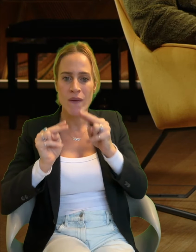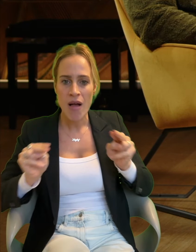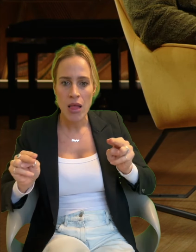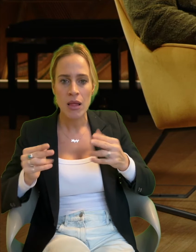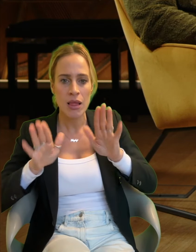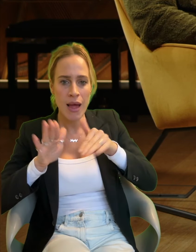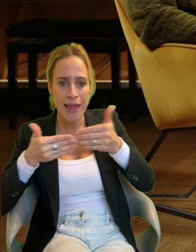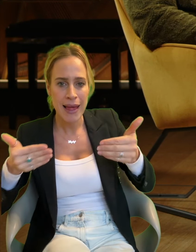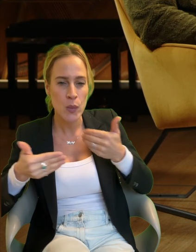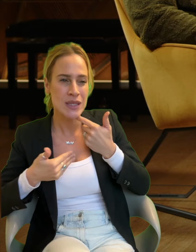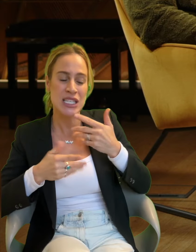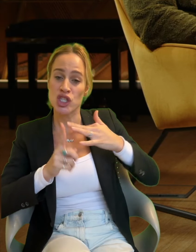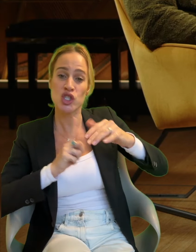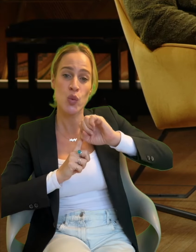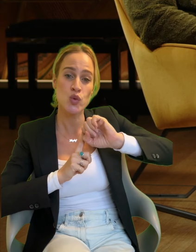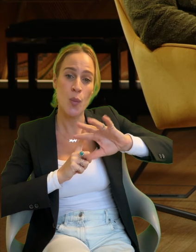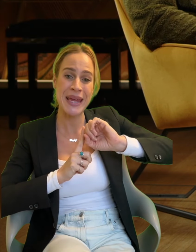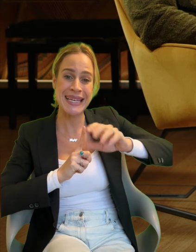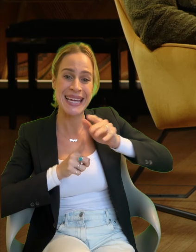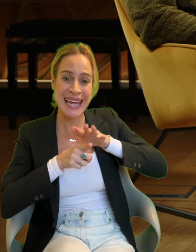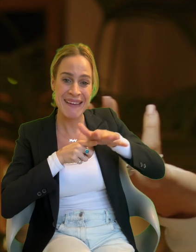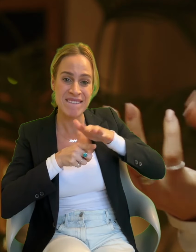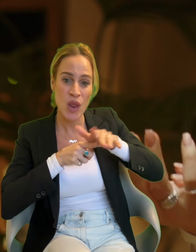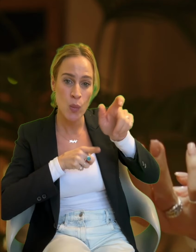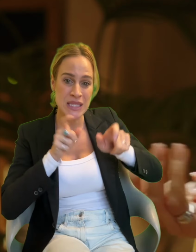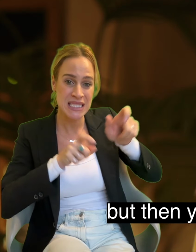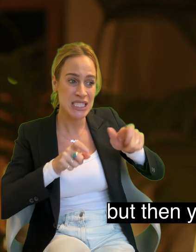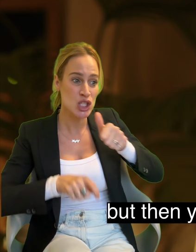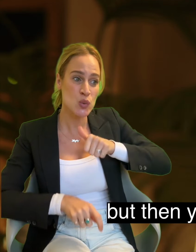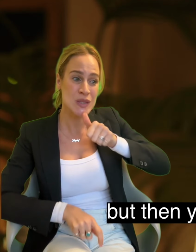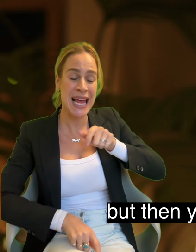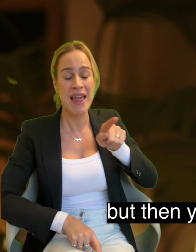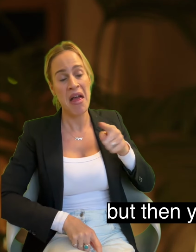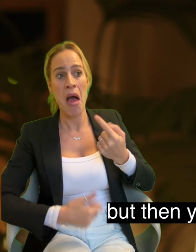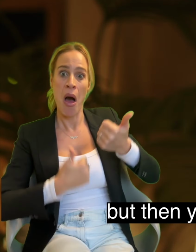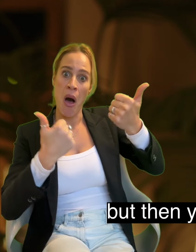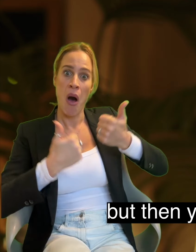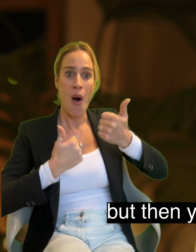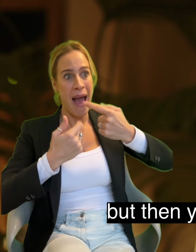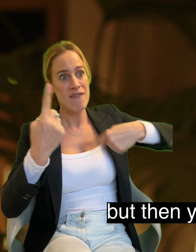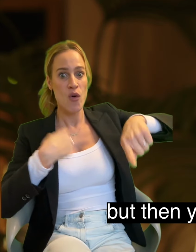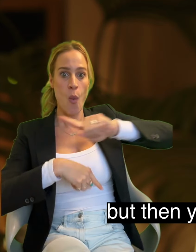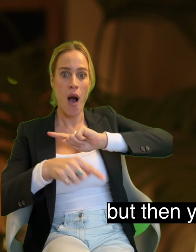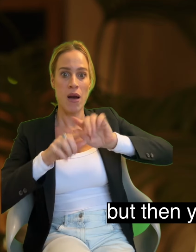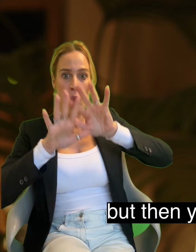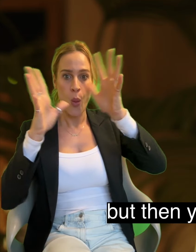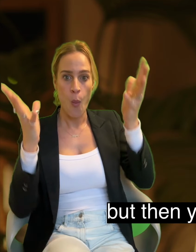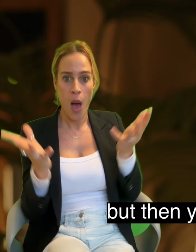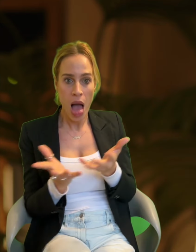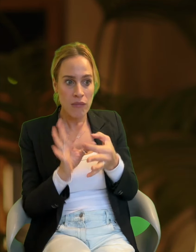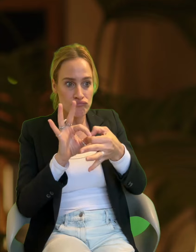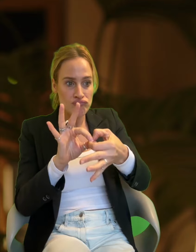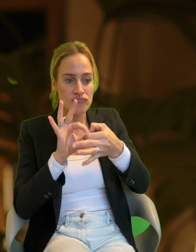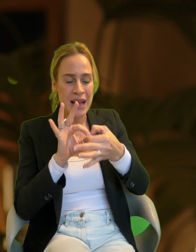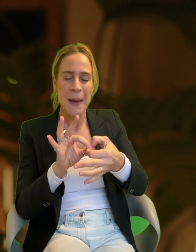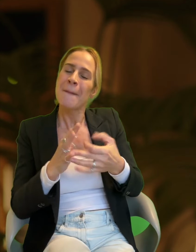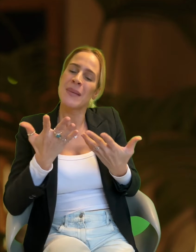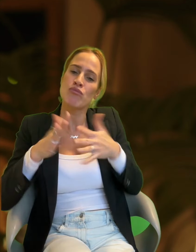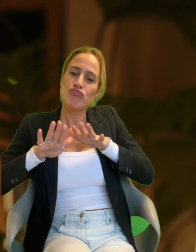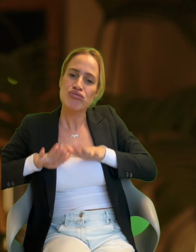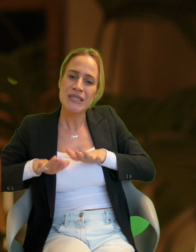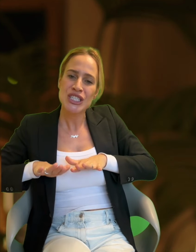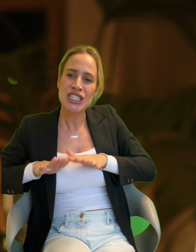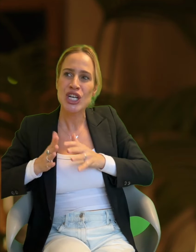it. And you get some people say that that's brilliant, but then you've got some people that are, you know, they want to keep the culture of